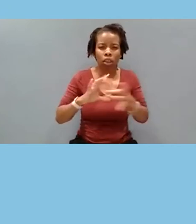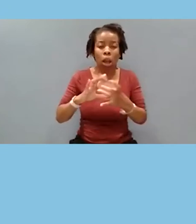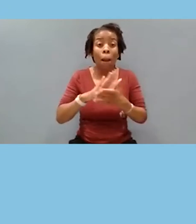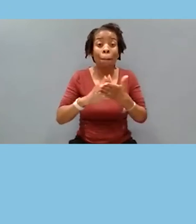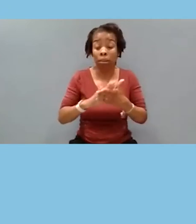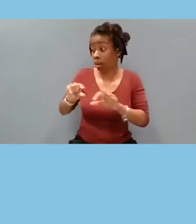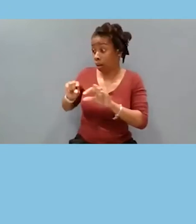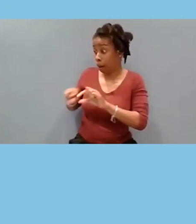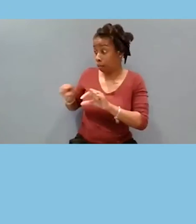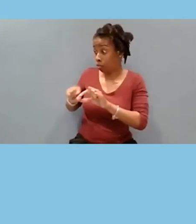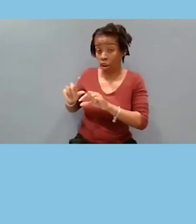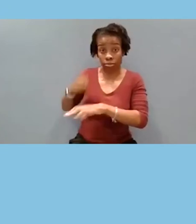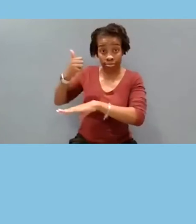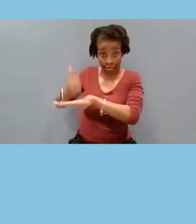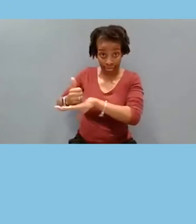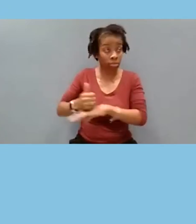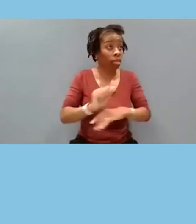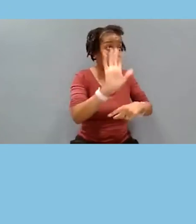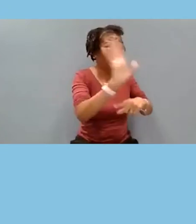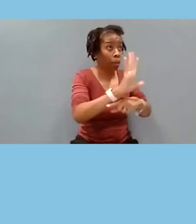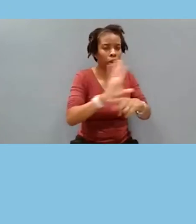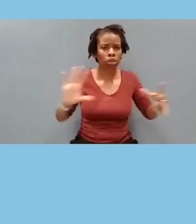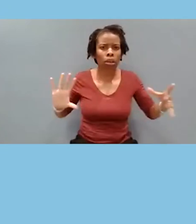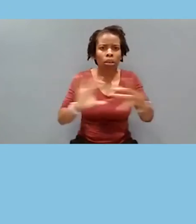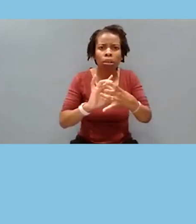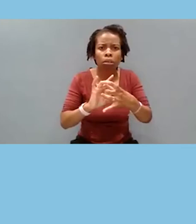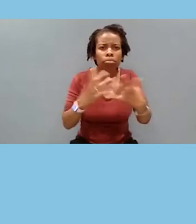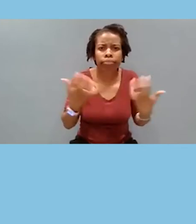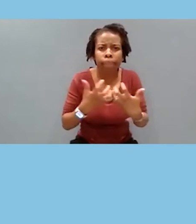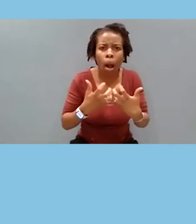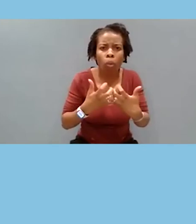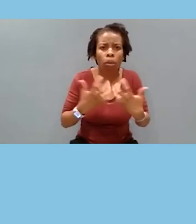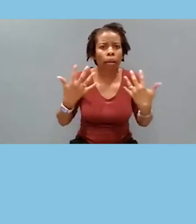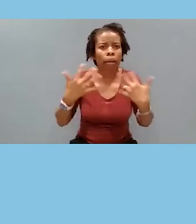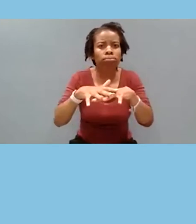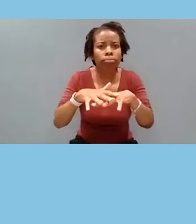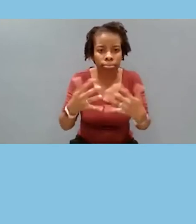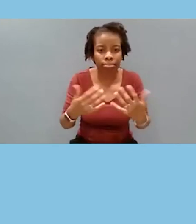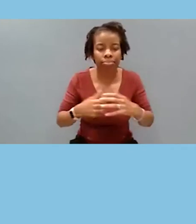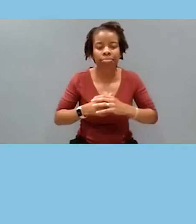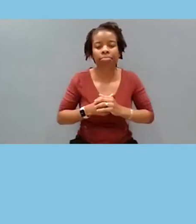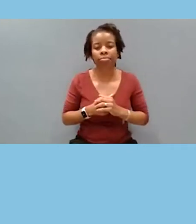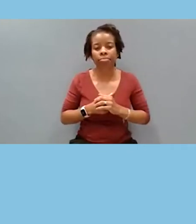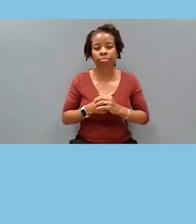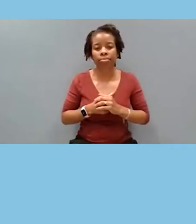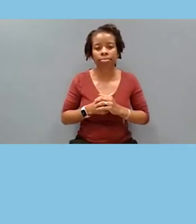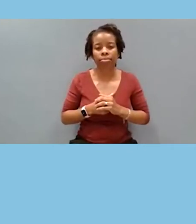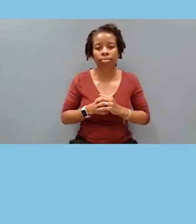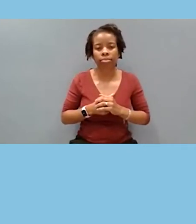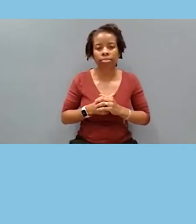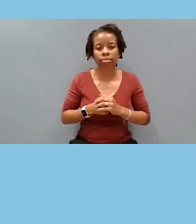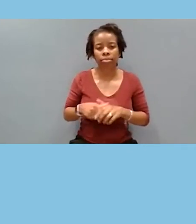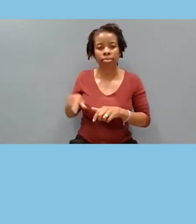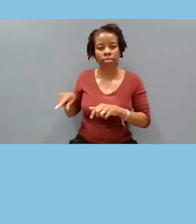image creation. Well, the relations between creators of images or captioning can lead into acts